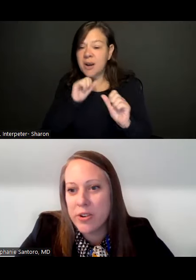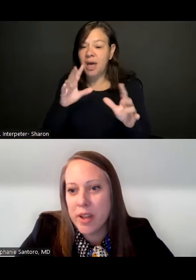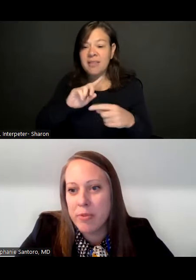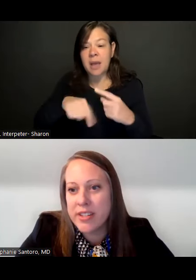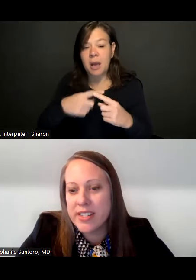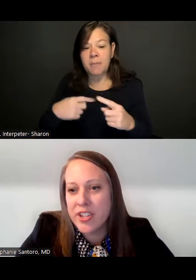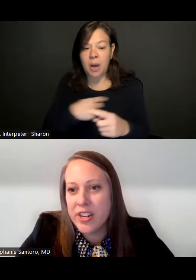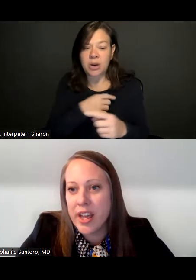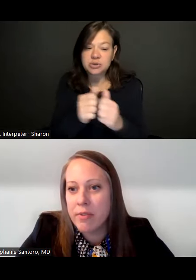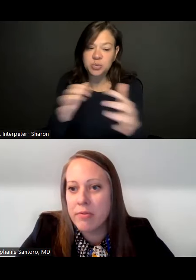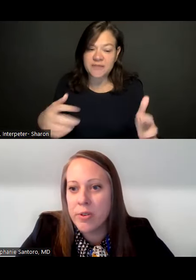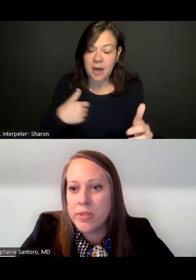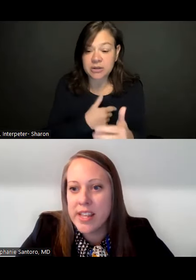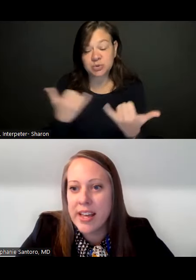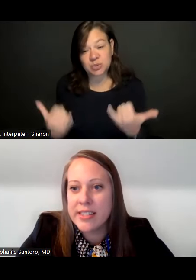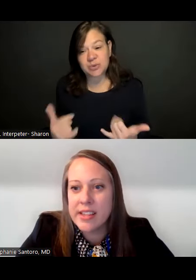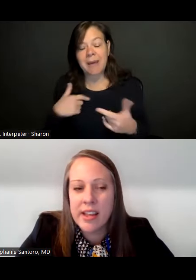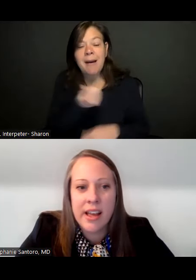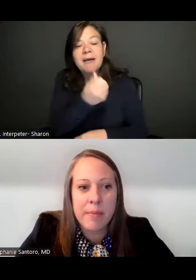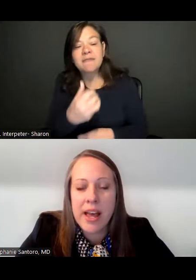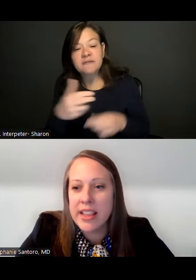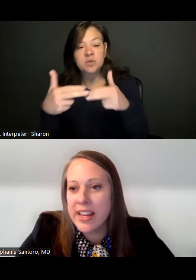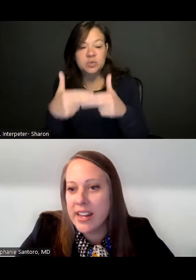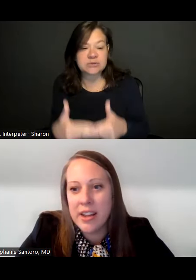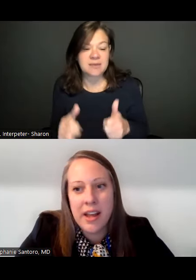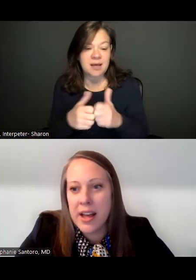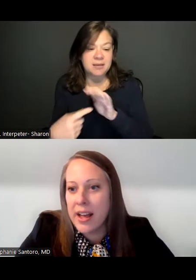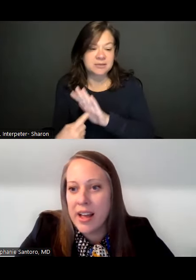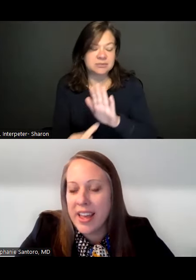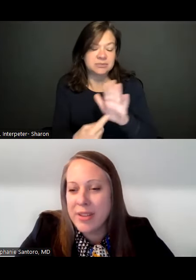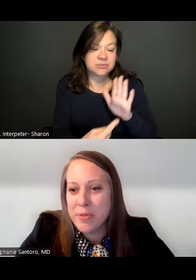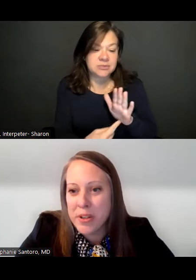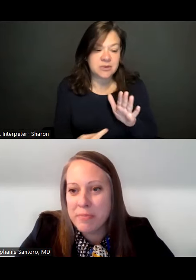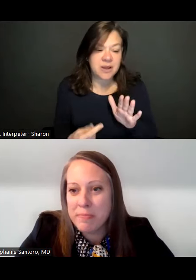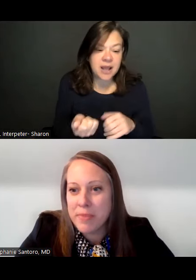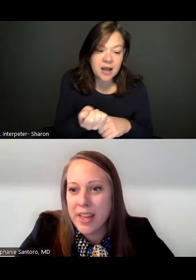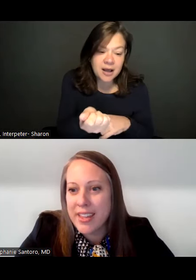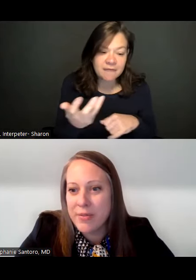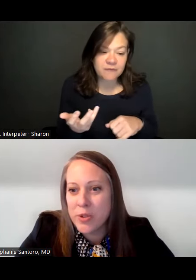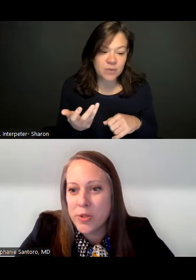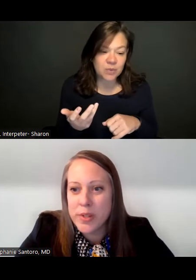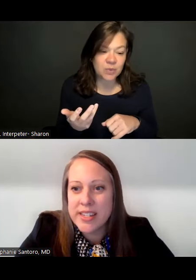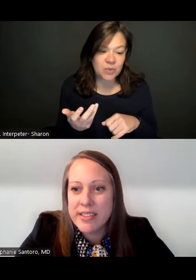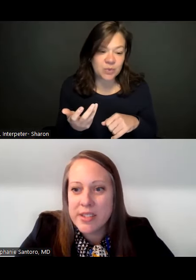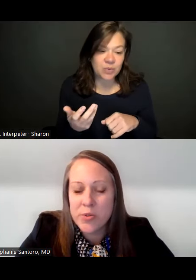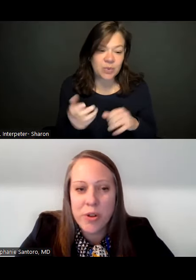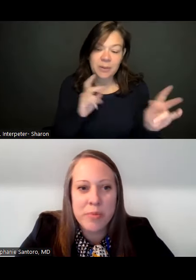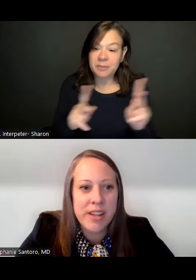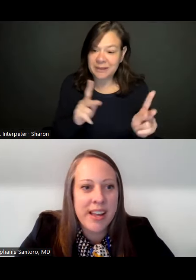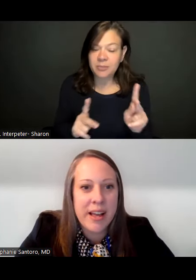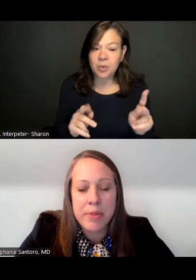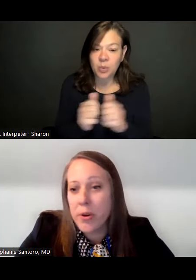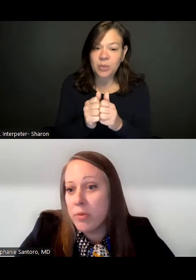today during my presentation, I have a few slides highlighting a handful of individuals with Down